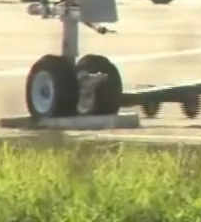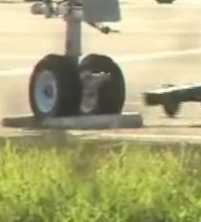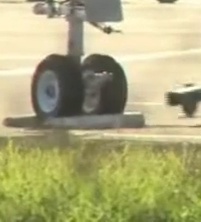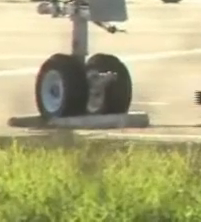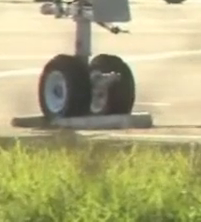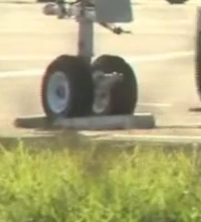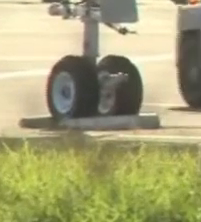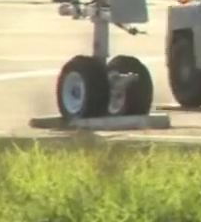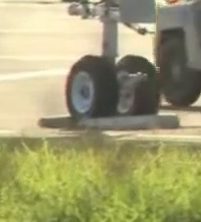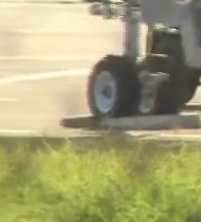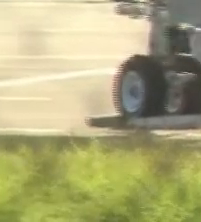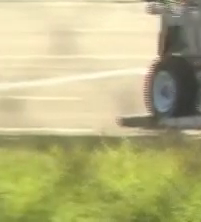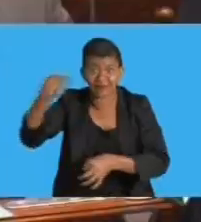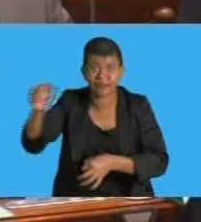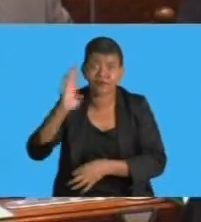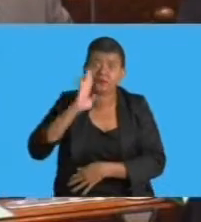Services.